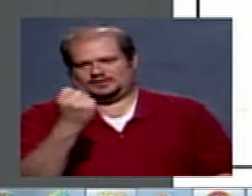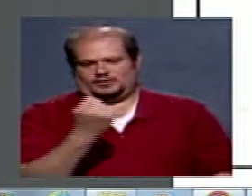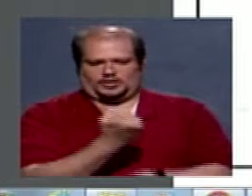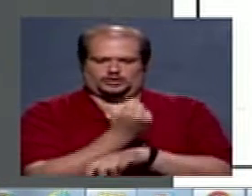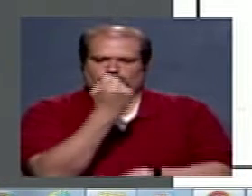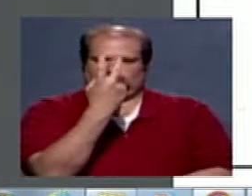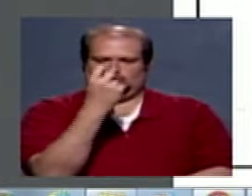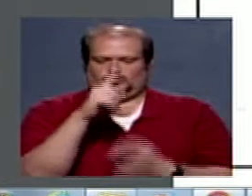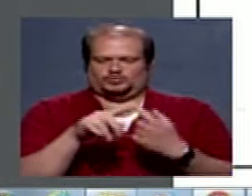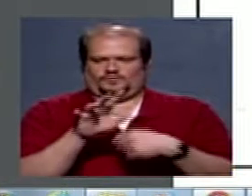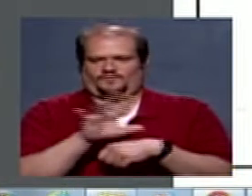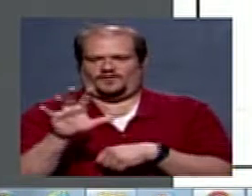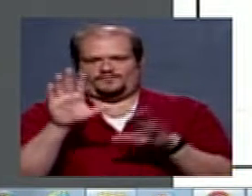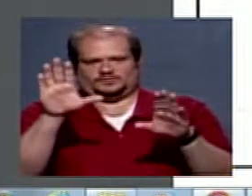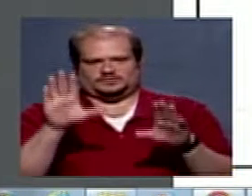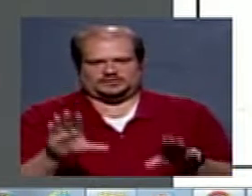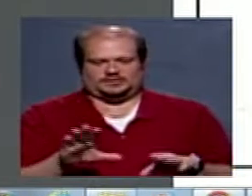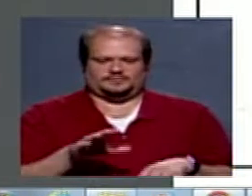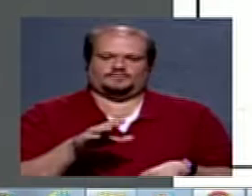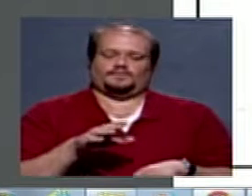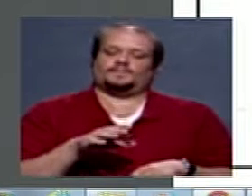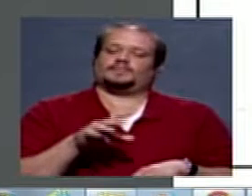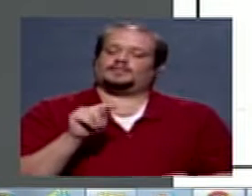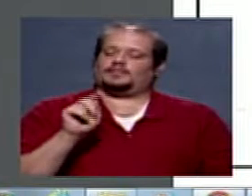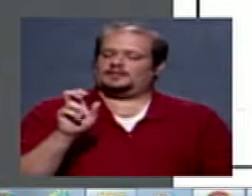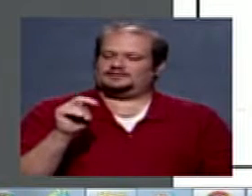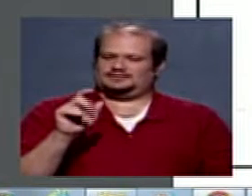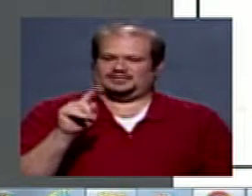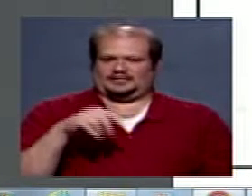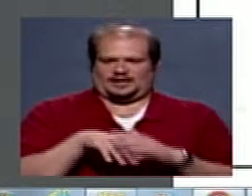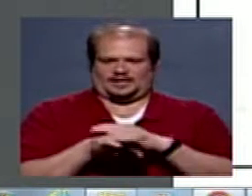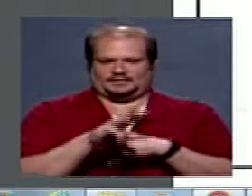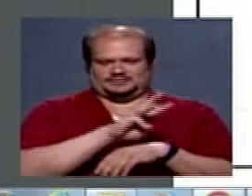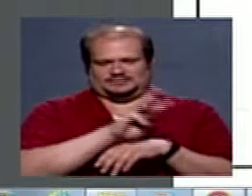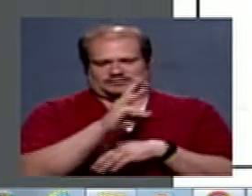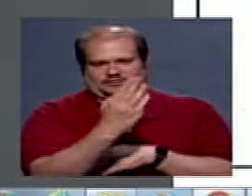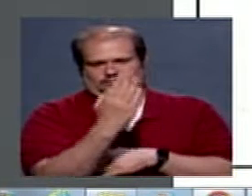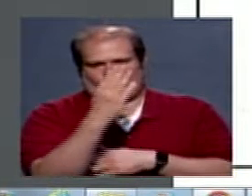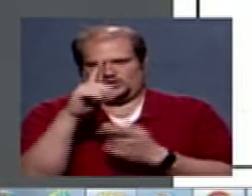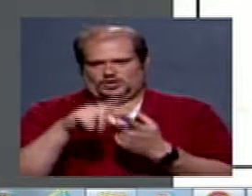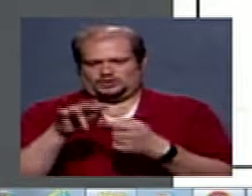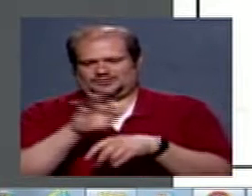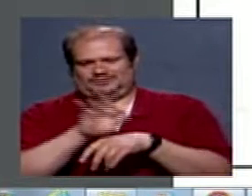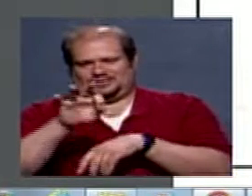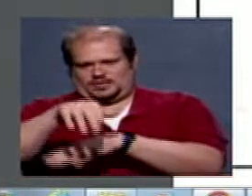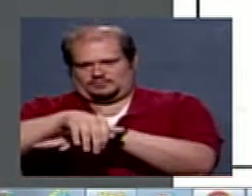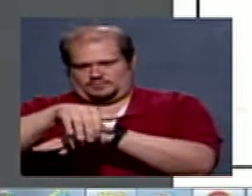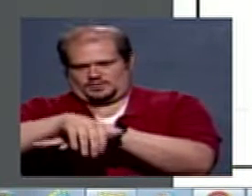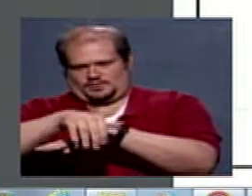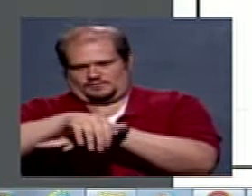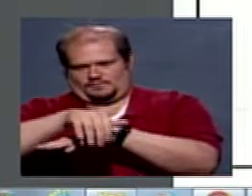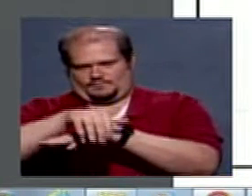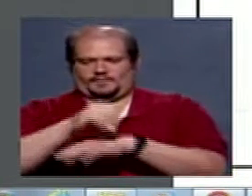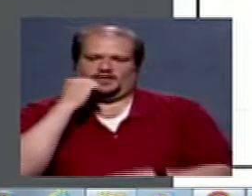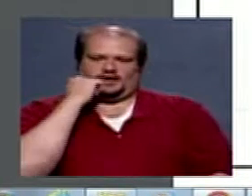5 on Sundays. Tenant access to the units is 6 a.m. to 9 p.m. daily.